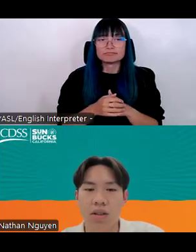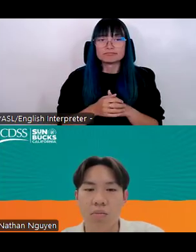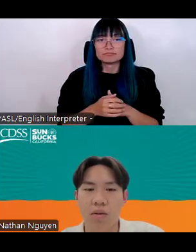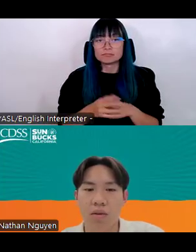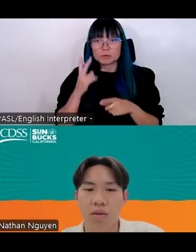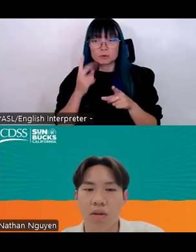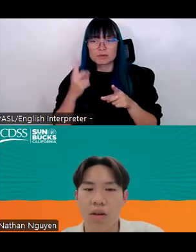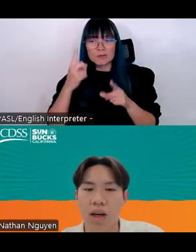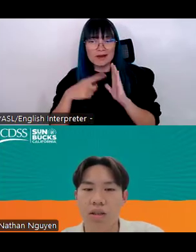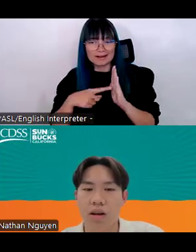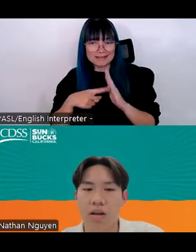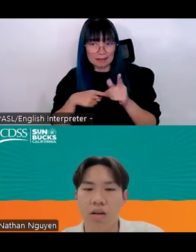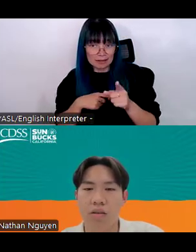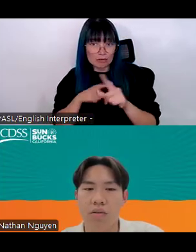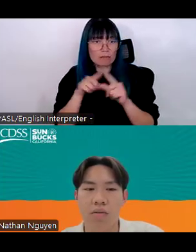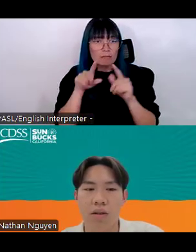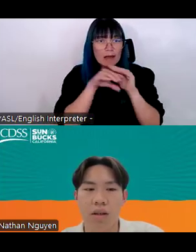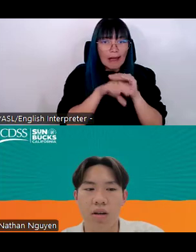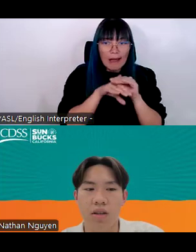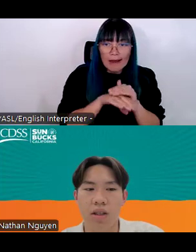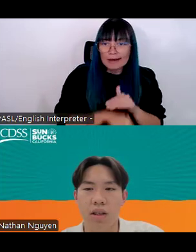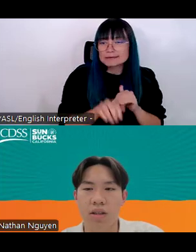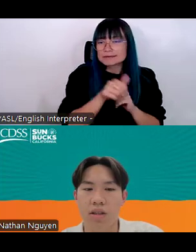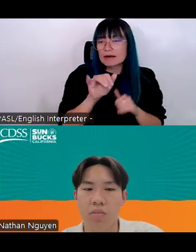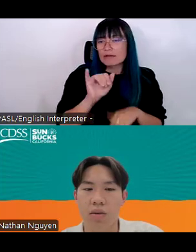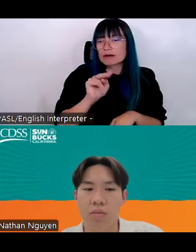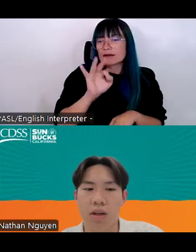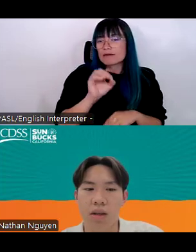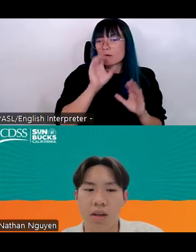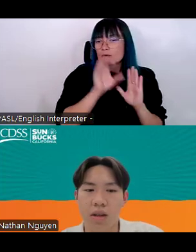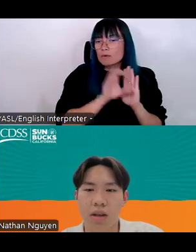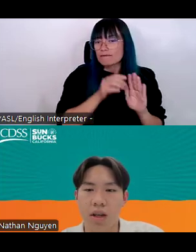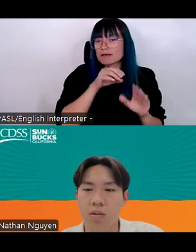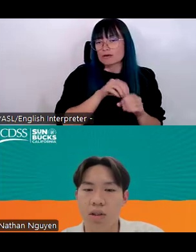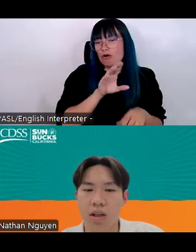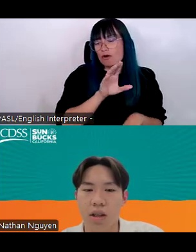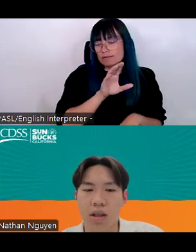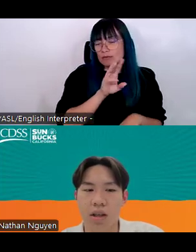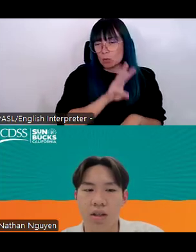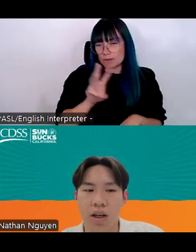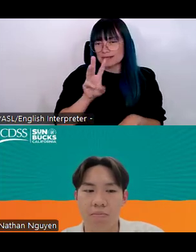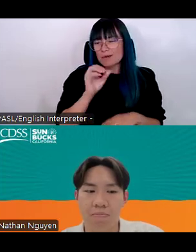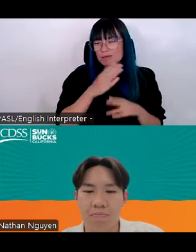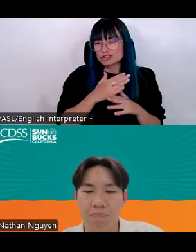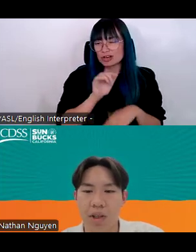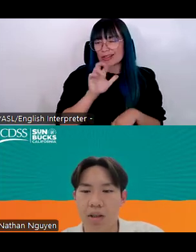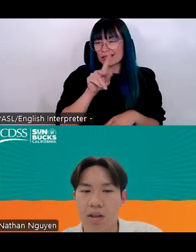one example. You can access all the other infographics on our CSS Sunbucks website, and we'll share the link in the